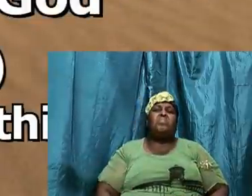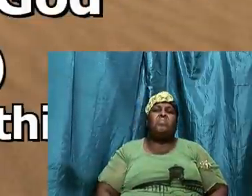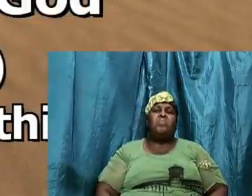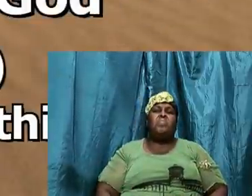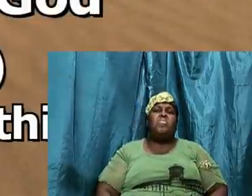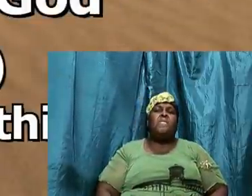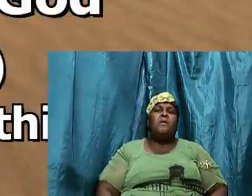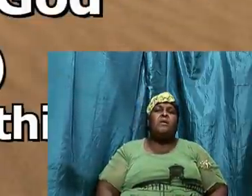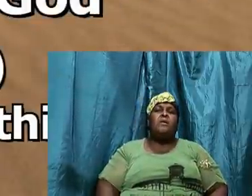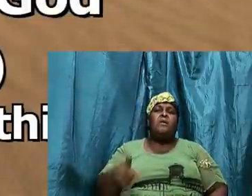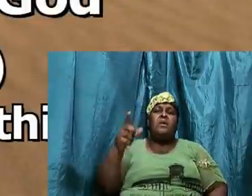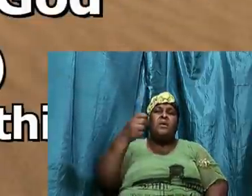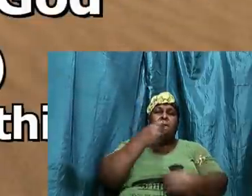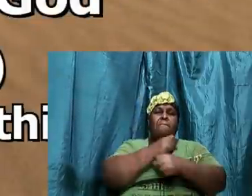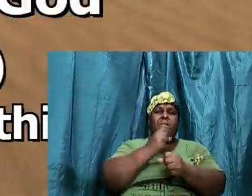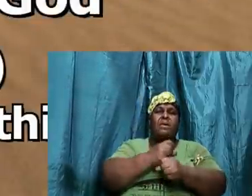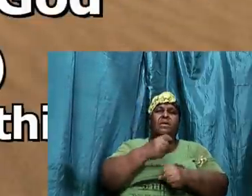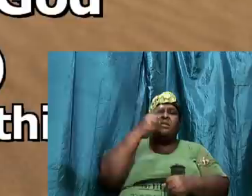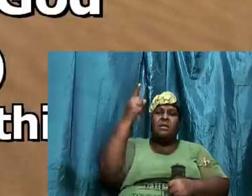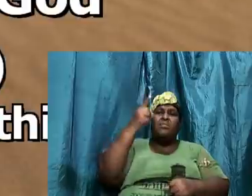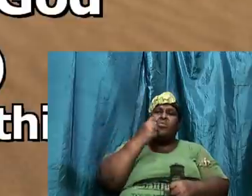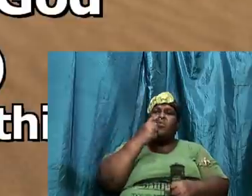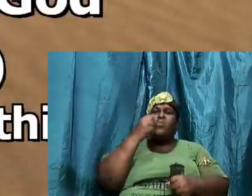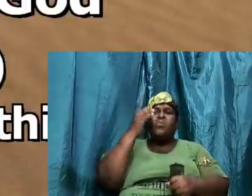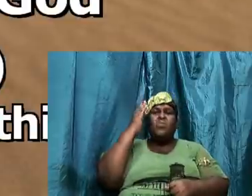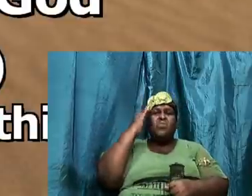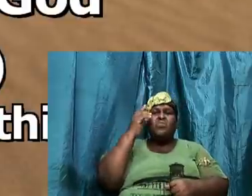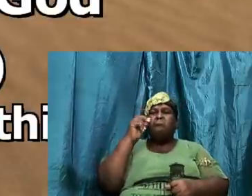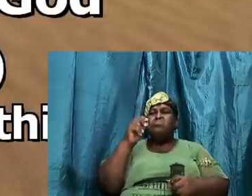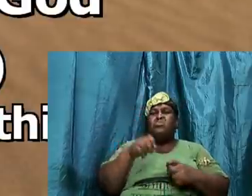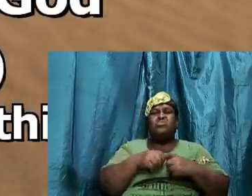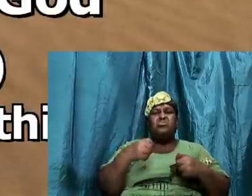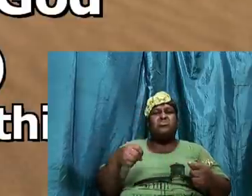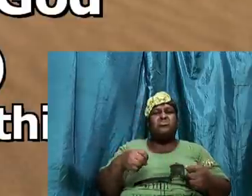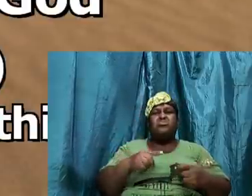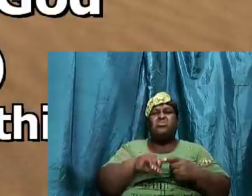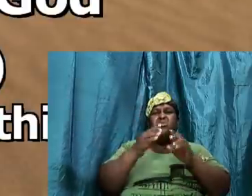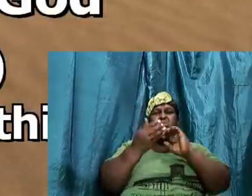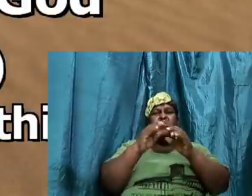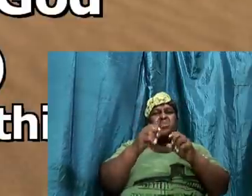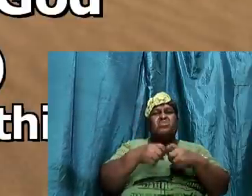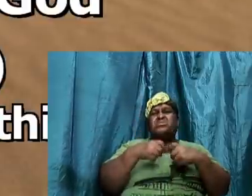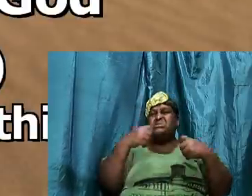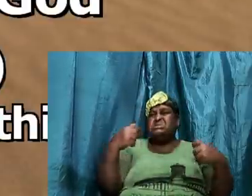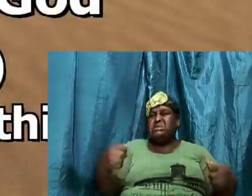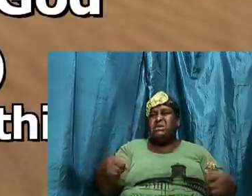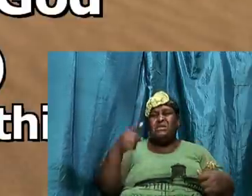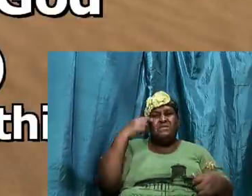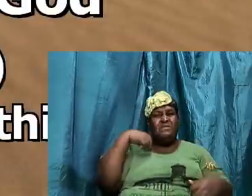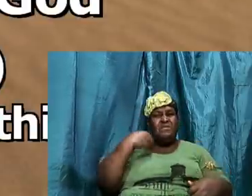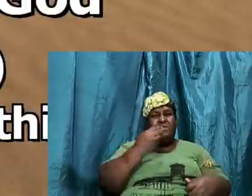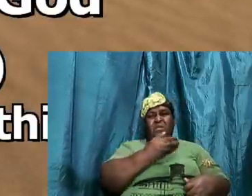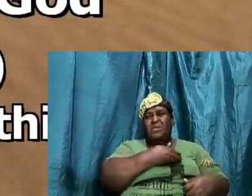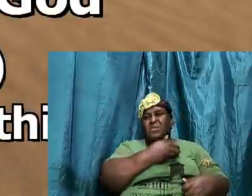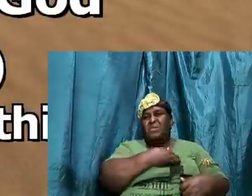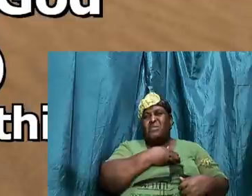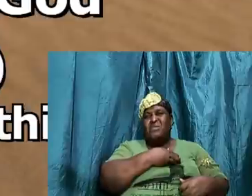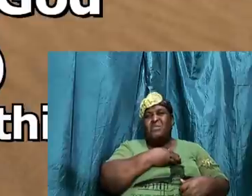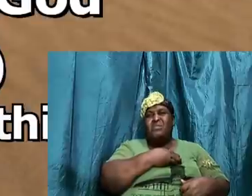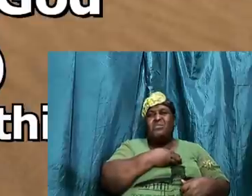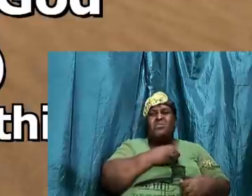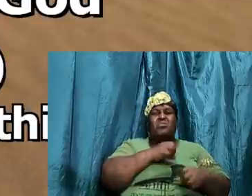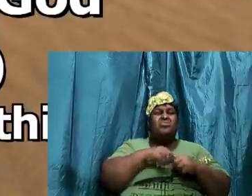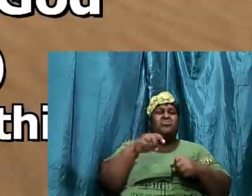He made him who knew no sin to be sin for us on our behalf, so that we might become